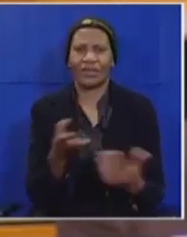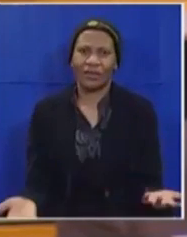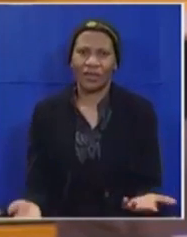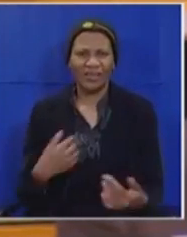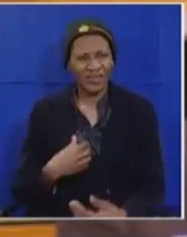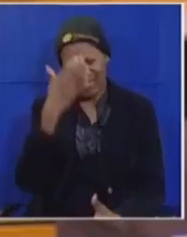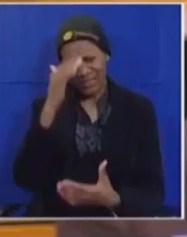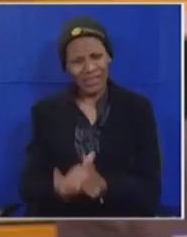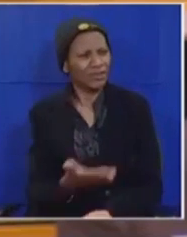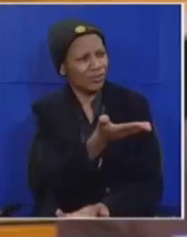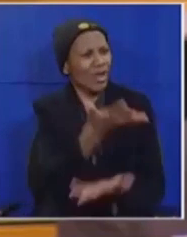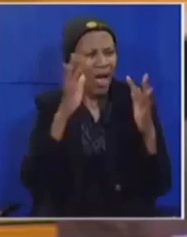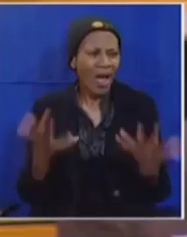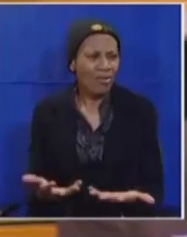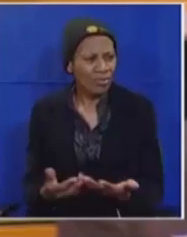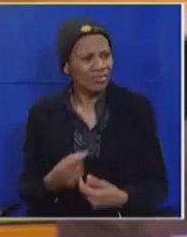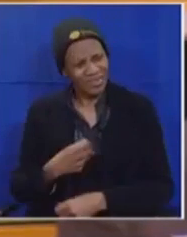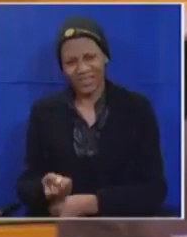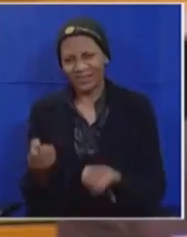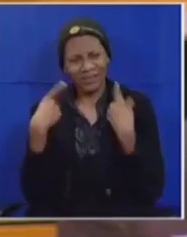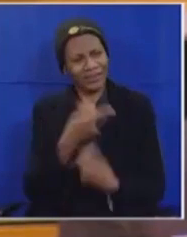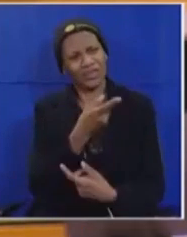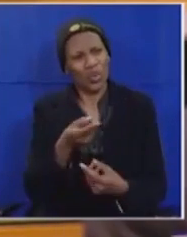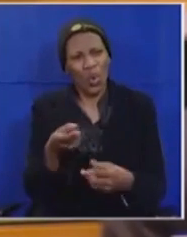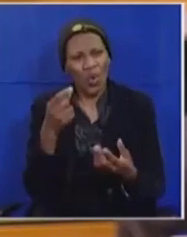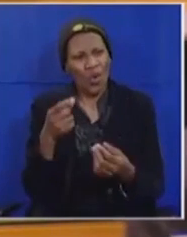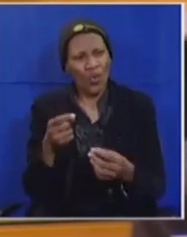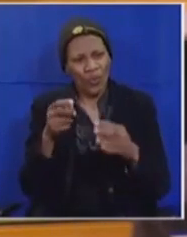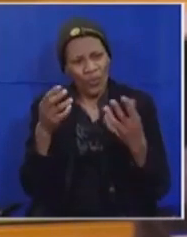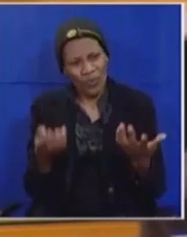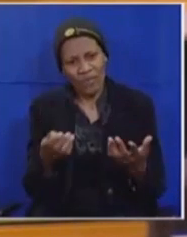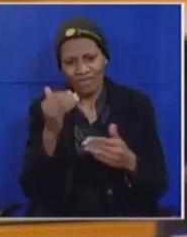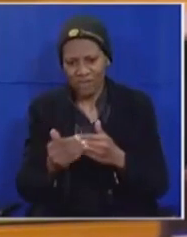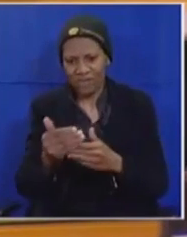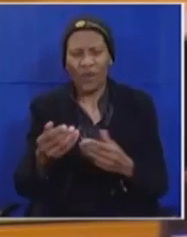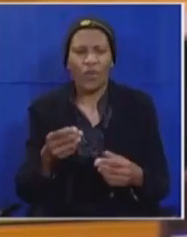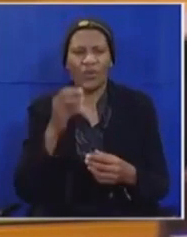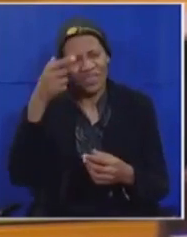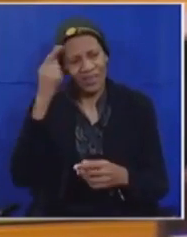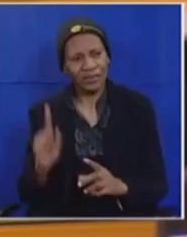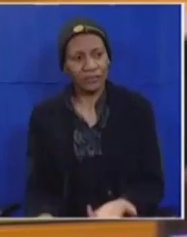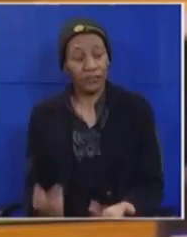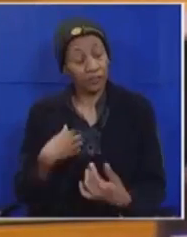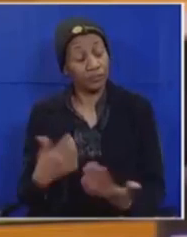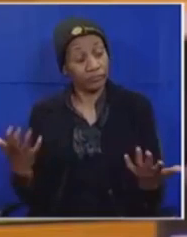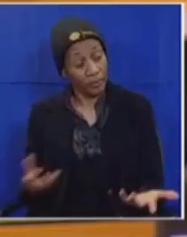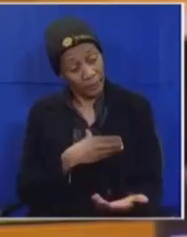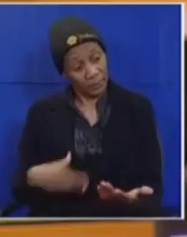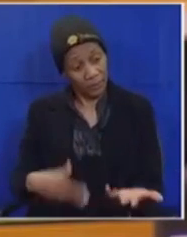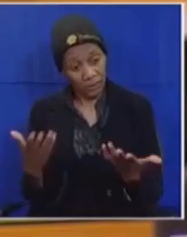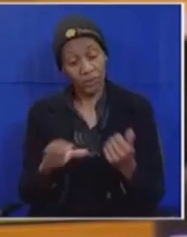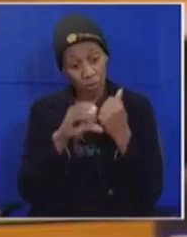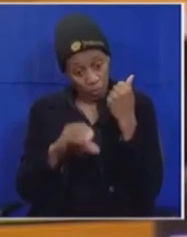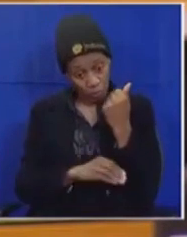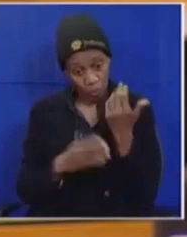you fundamentally stand? And I put it to you, Mr. President, that as the chief author of the Constitution with your